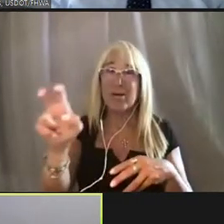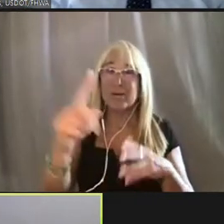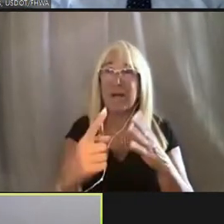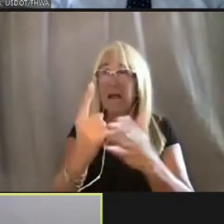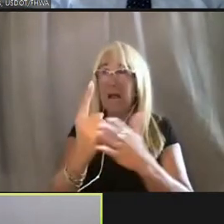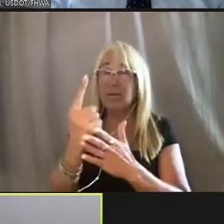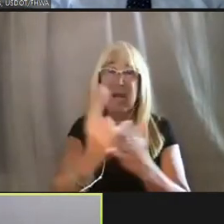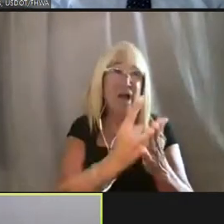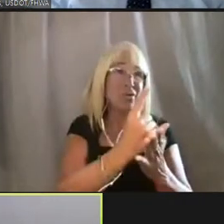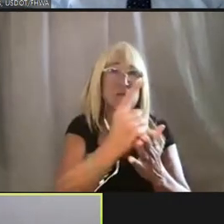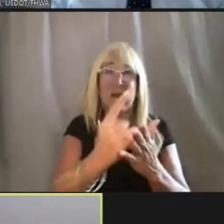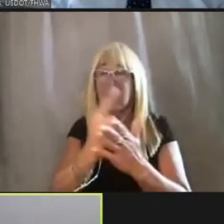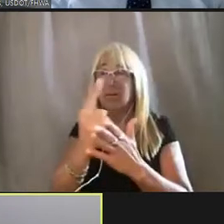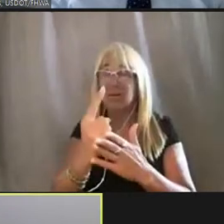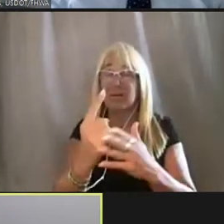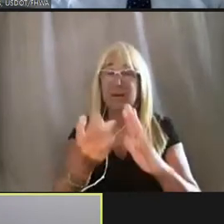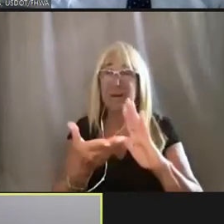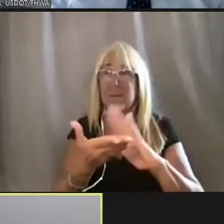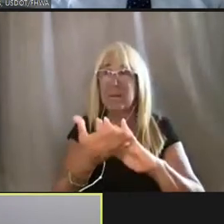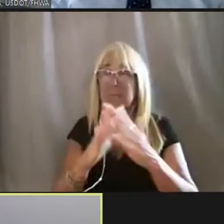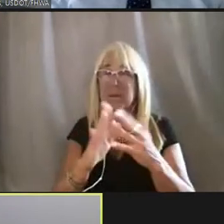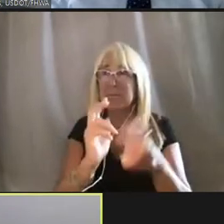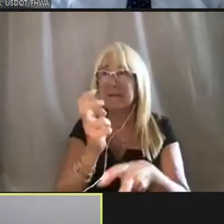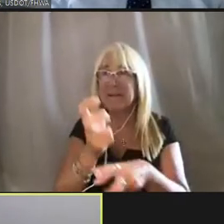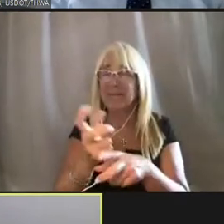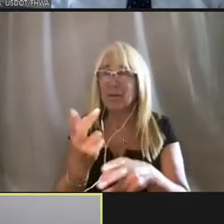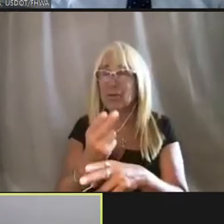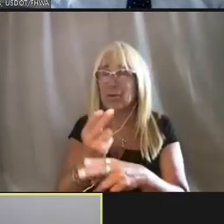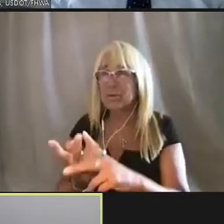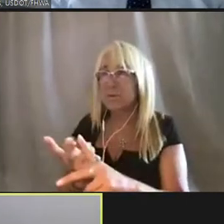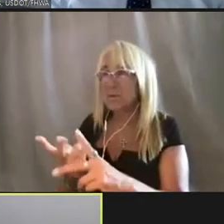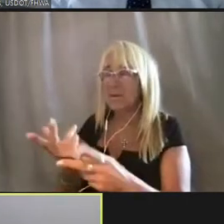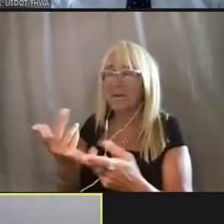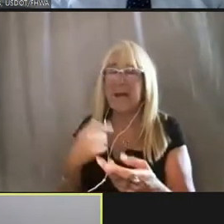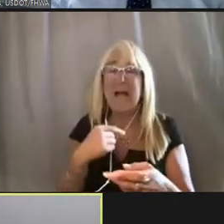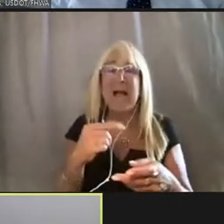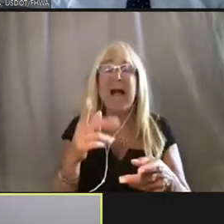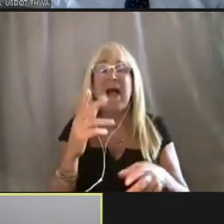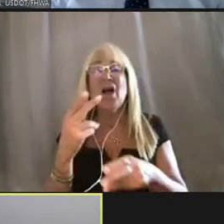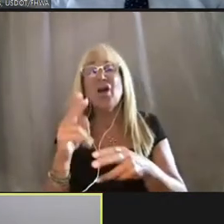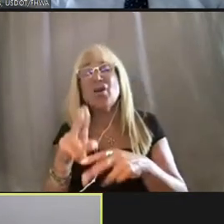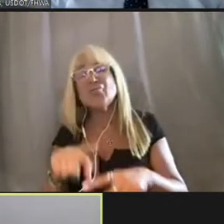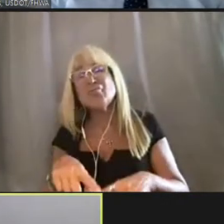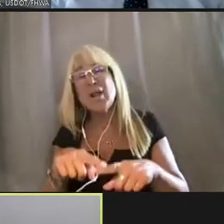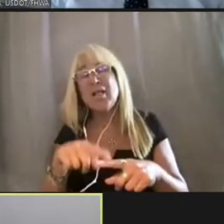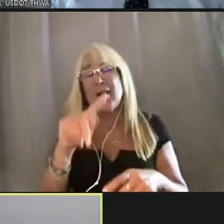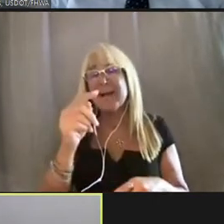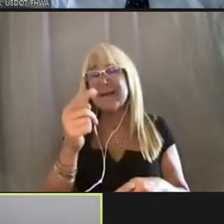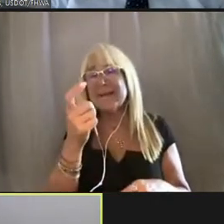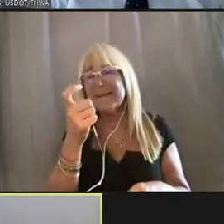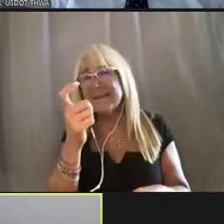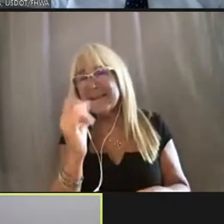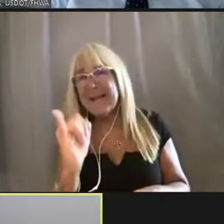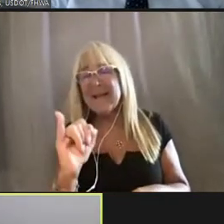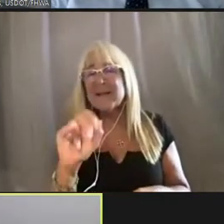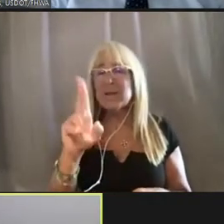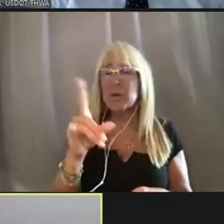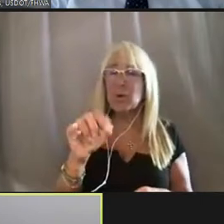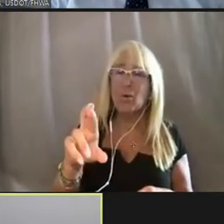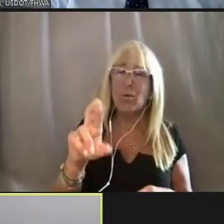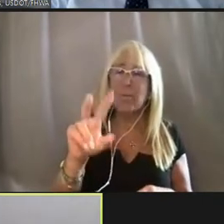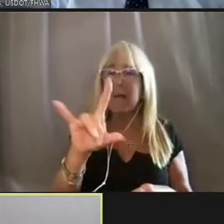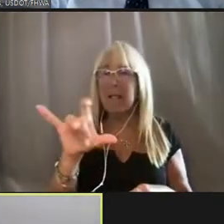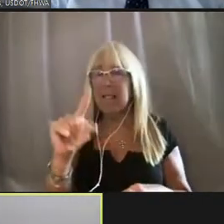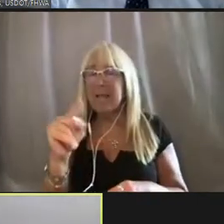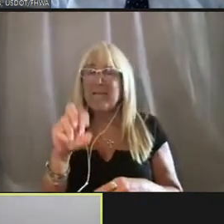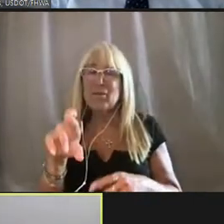install often to the point that it becomes difficult to do anything else instead I rely on taxis Ubers lyfts friends and family to either get around or to get